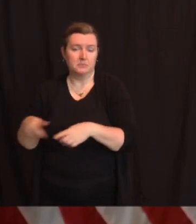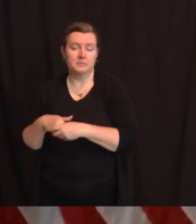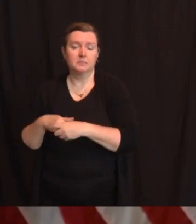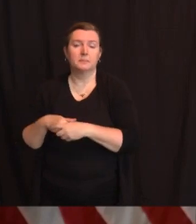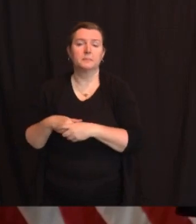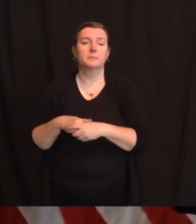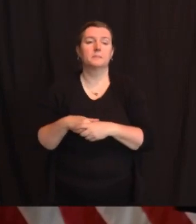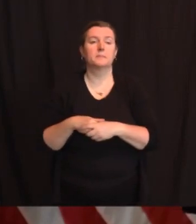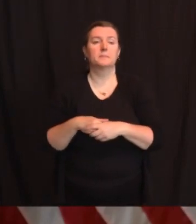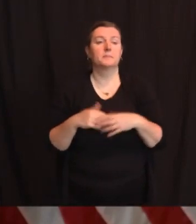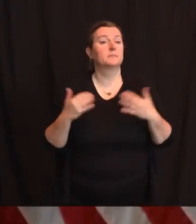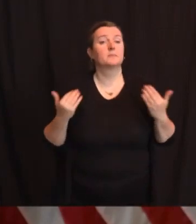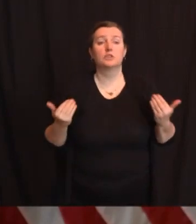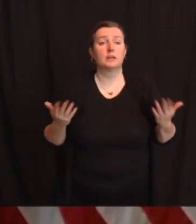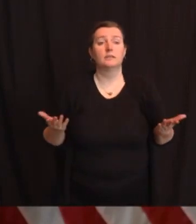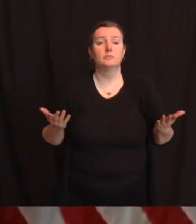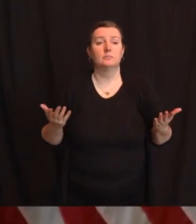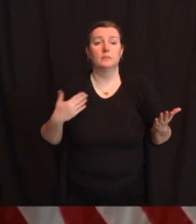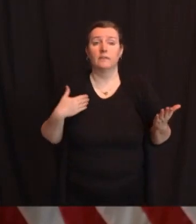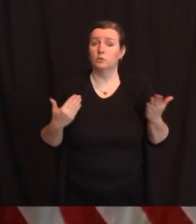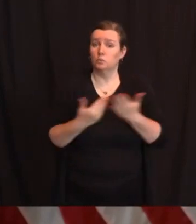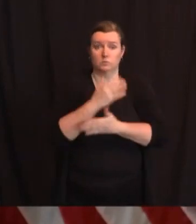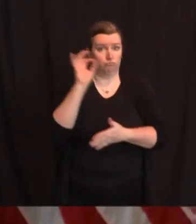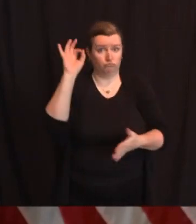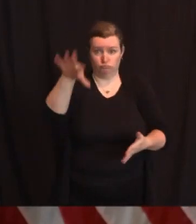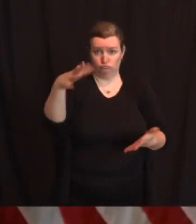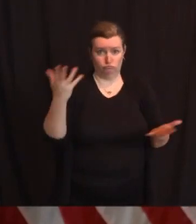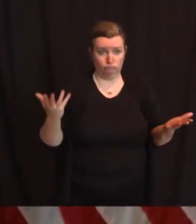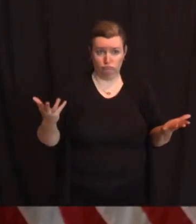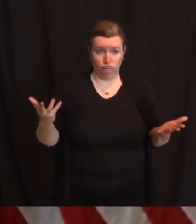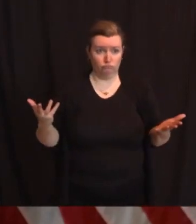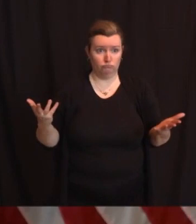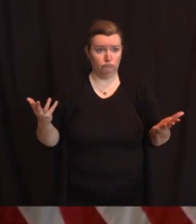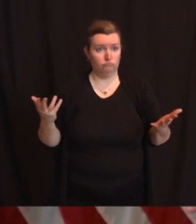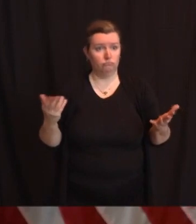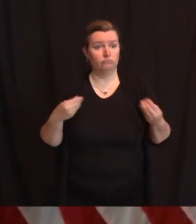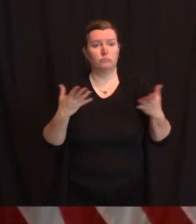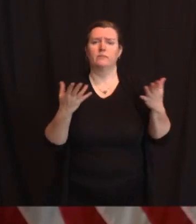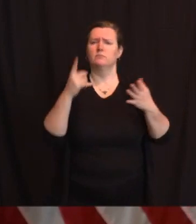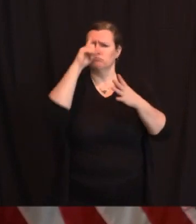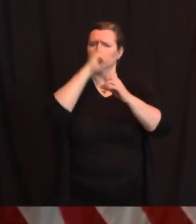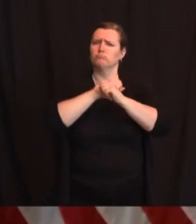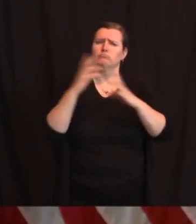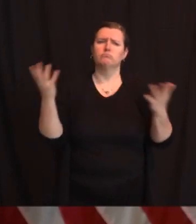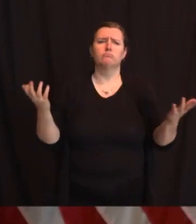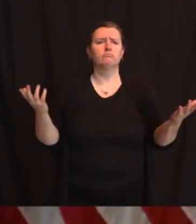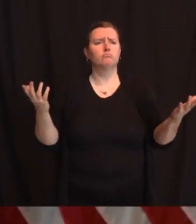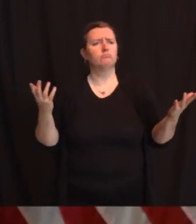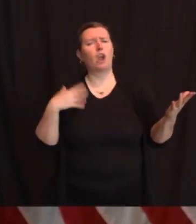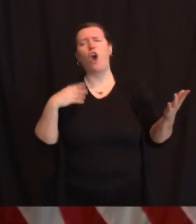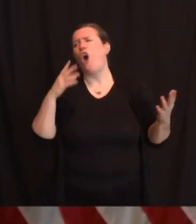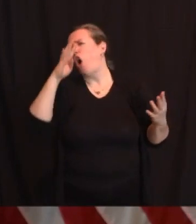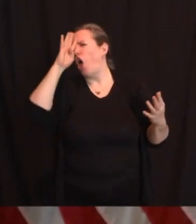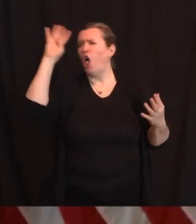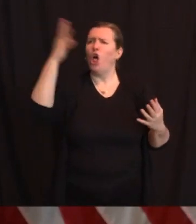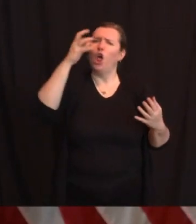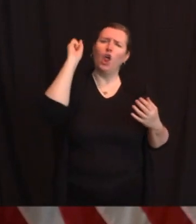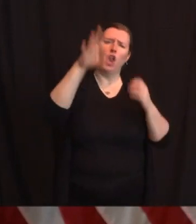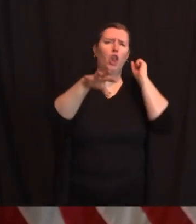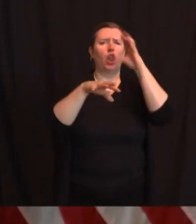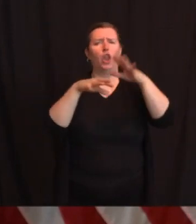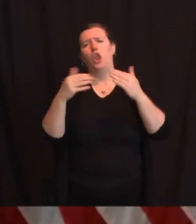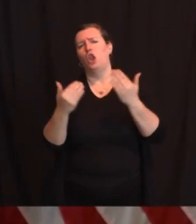to present, and Judy, if you disagree with this, jump in, the comprehensive picture, not just a one-off, we got this, we got that, but that all